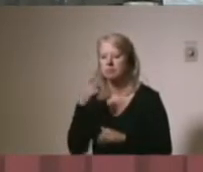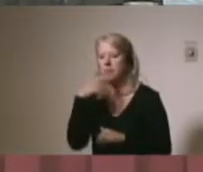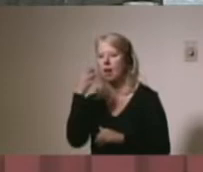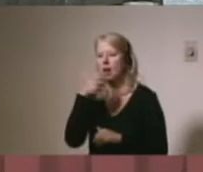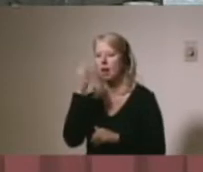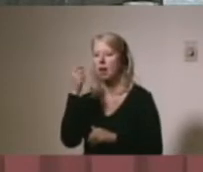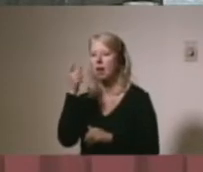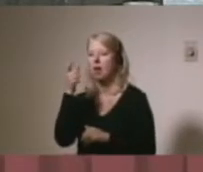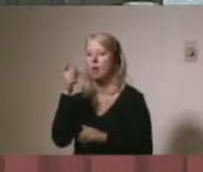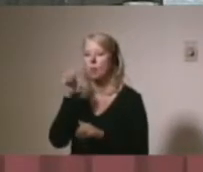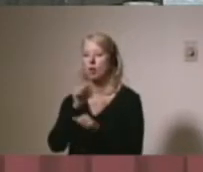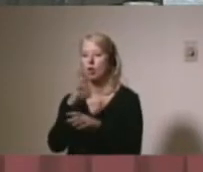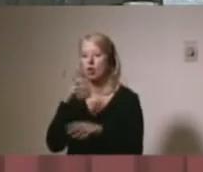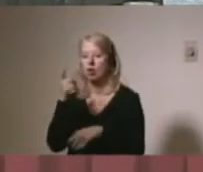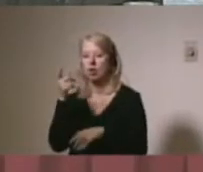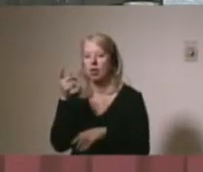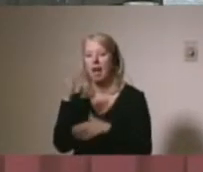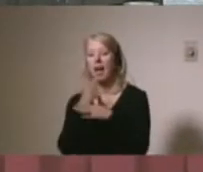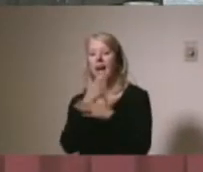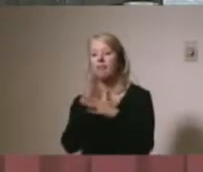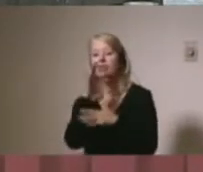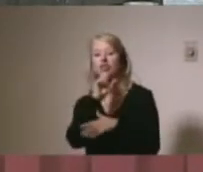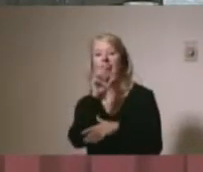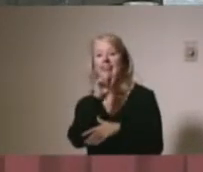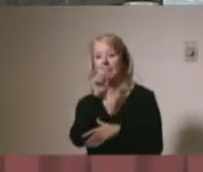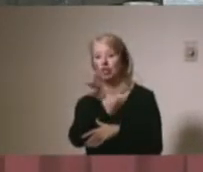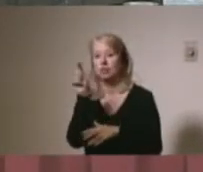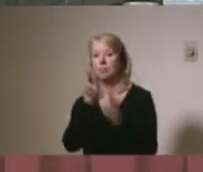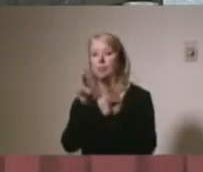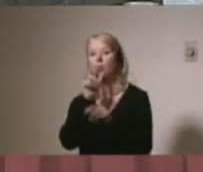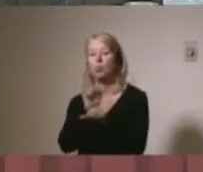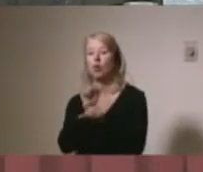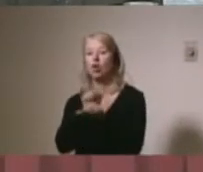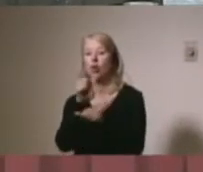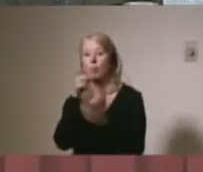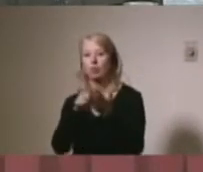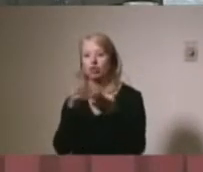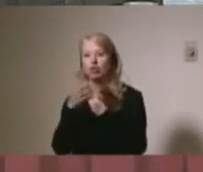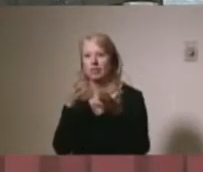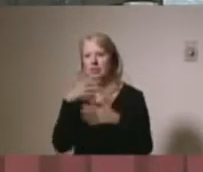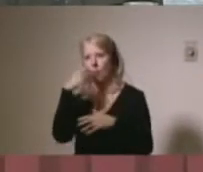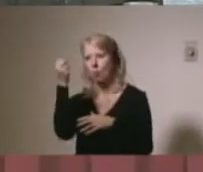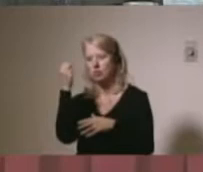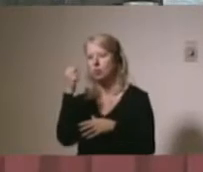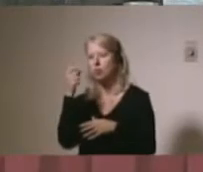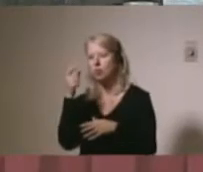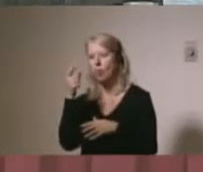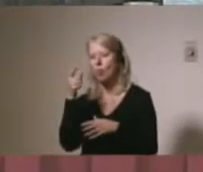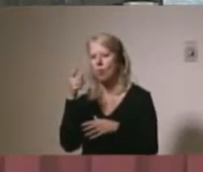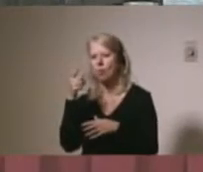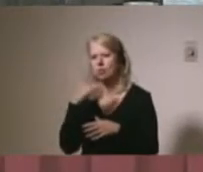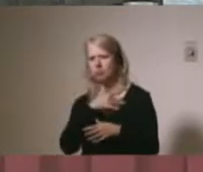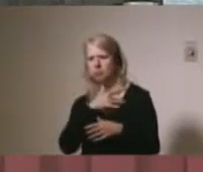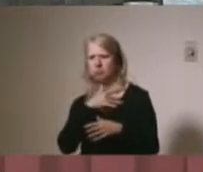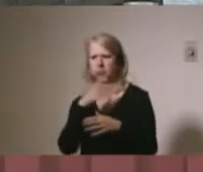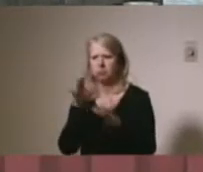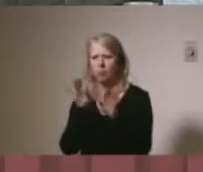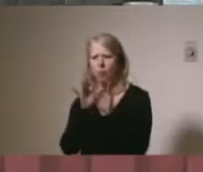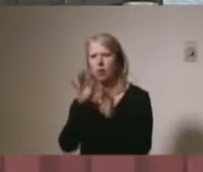The average age is higher, rather, in the postal service. So the social mission is very